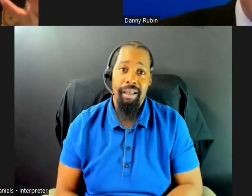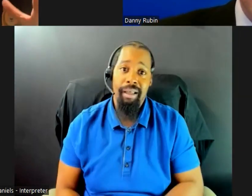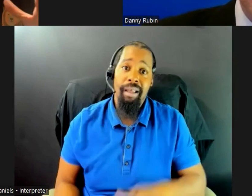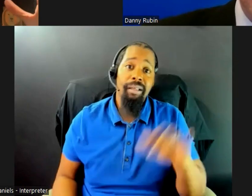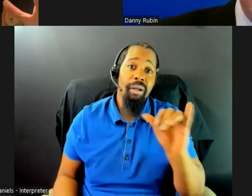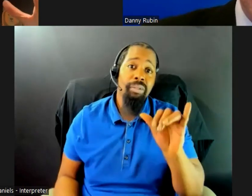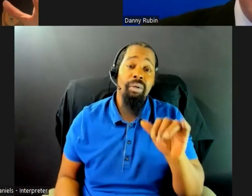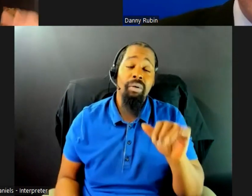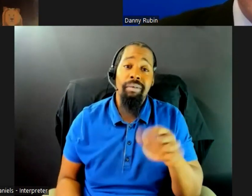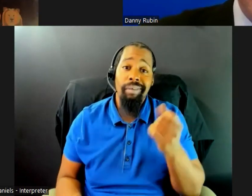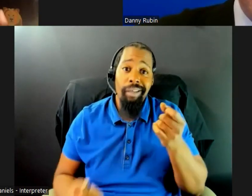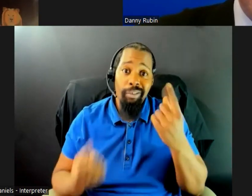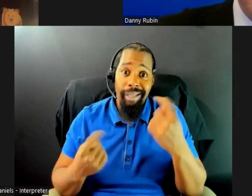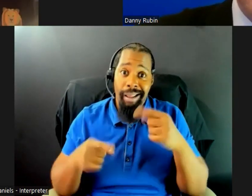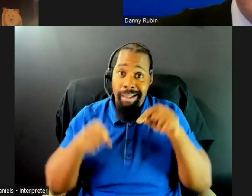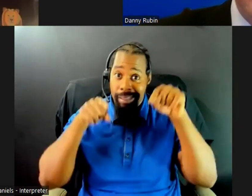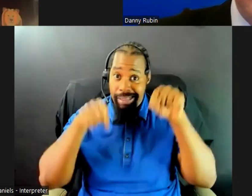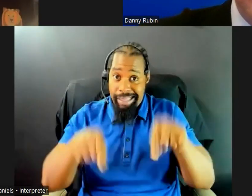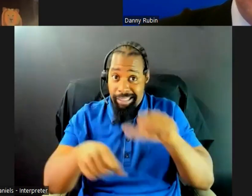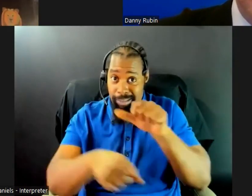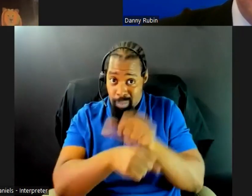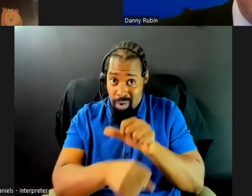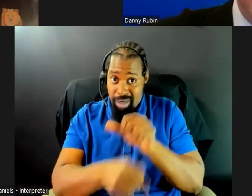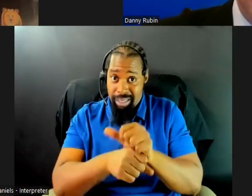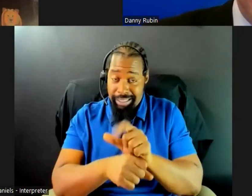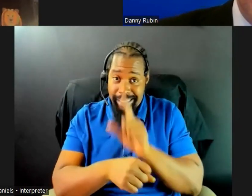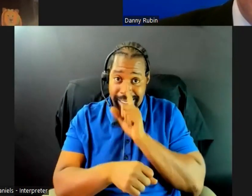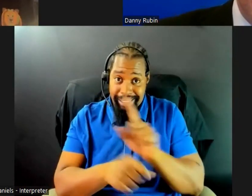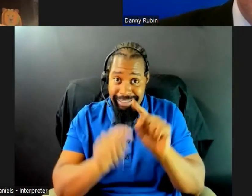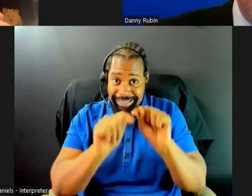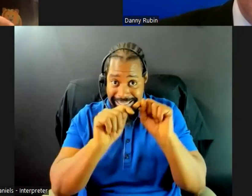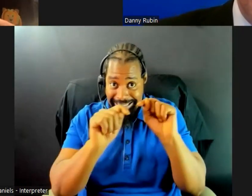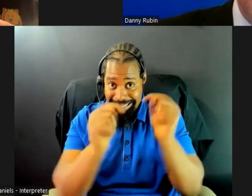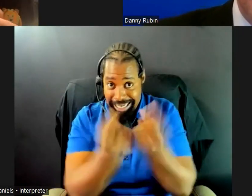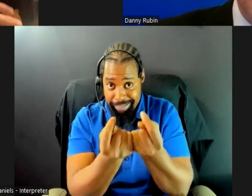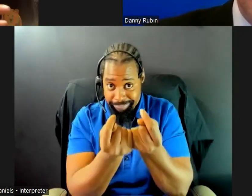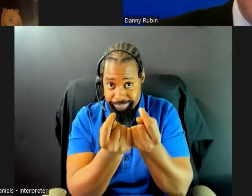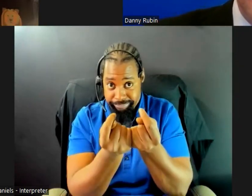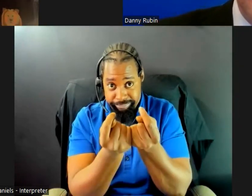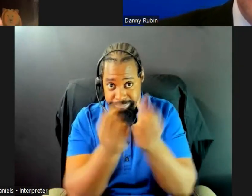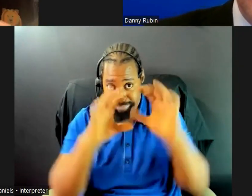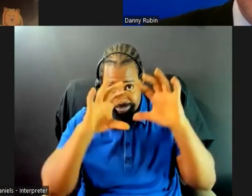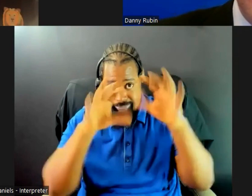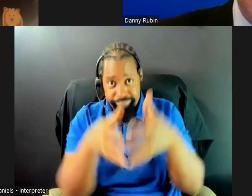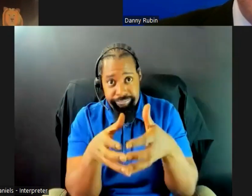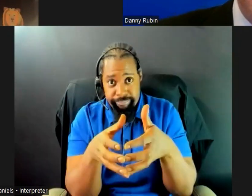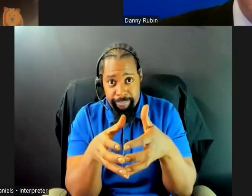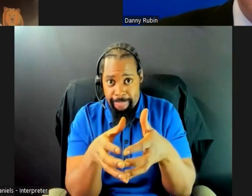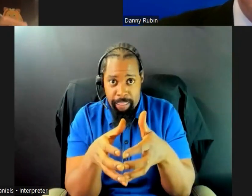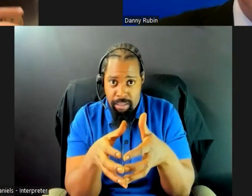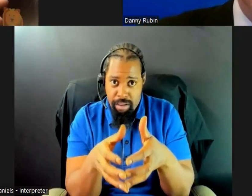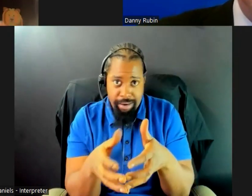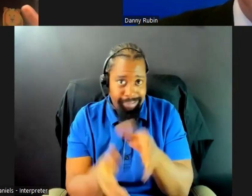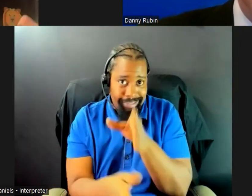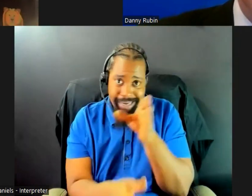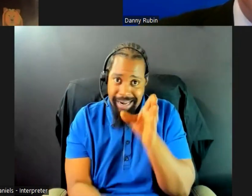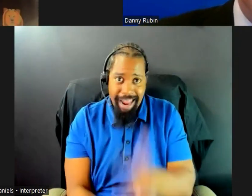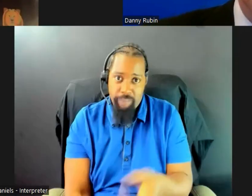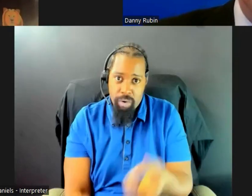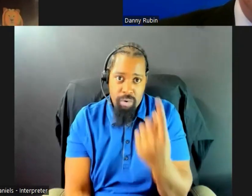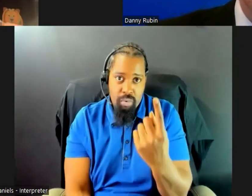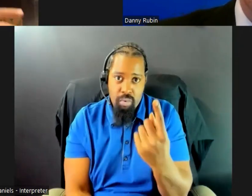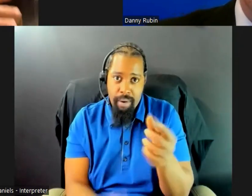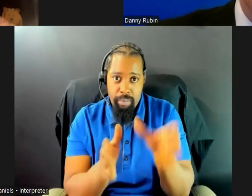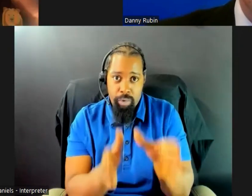is a teamwork. Nobody is working on their own. I'm nothing